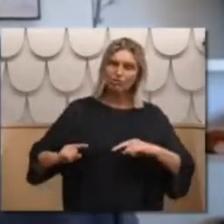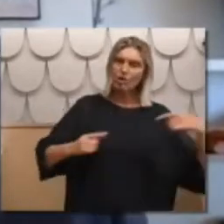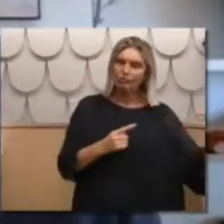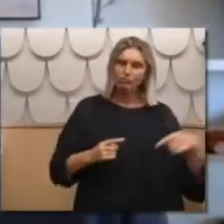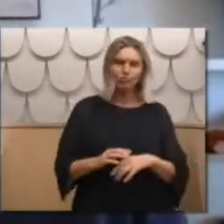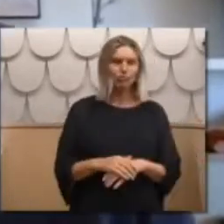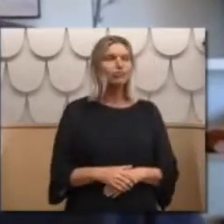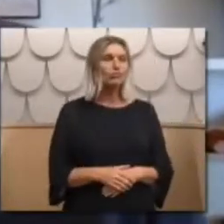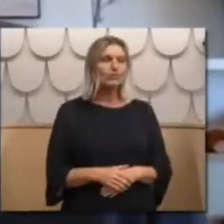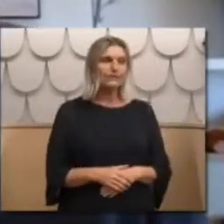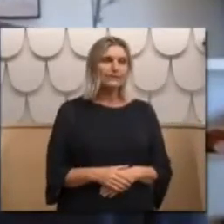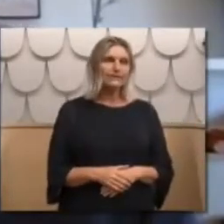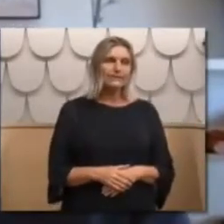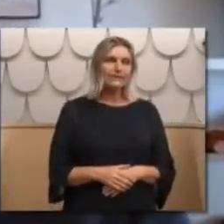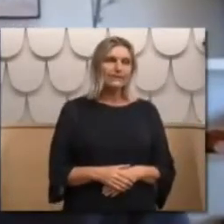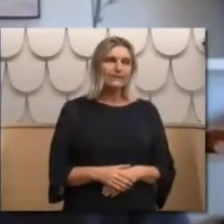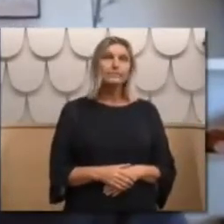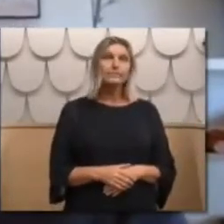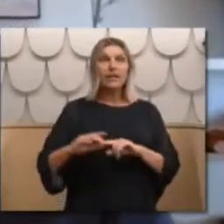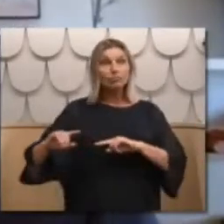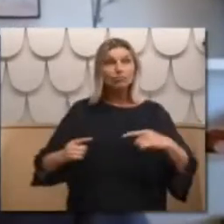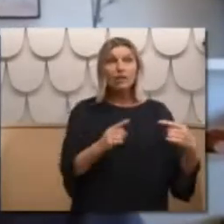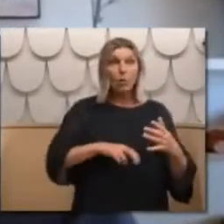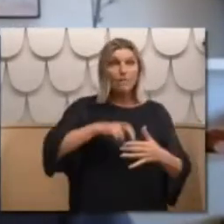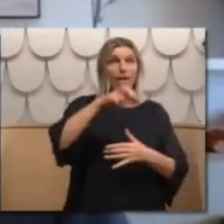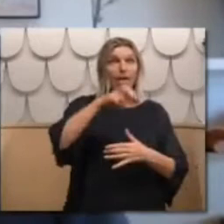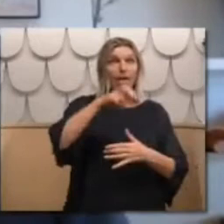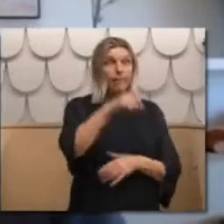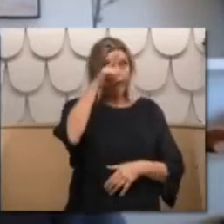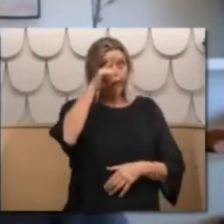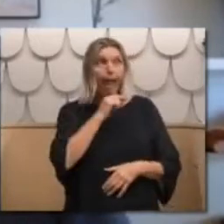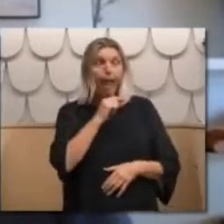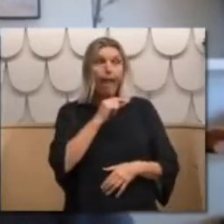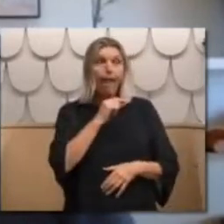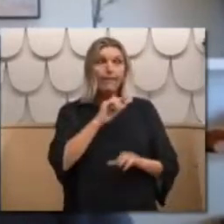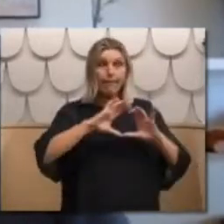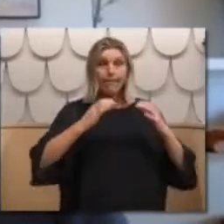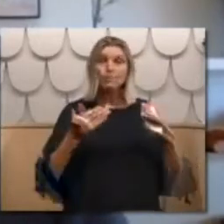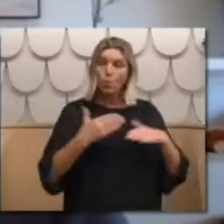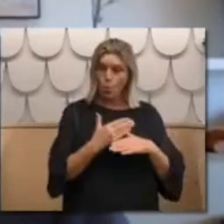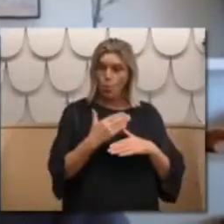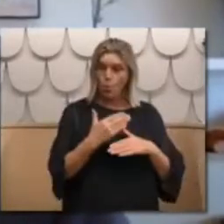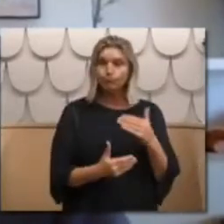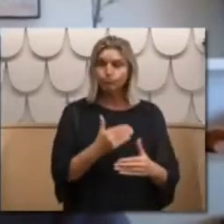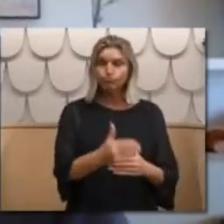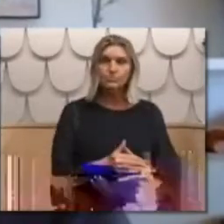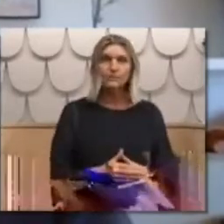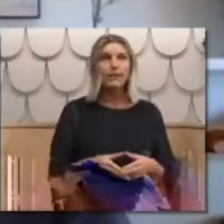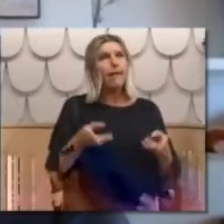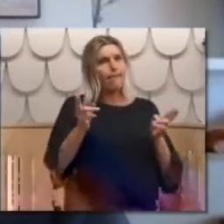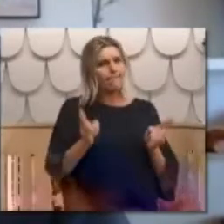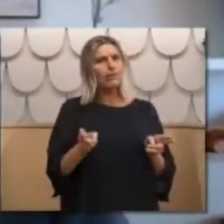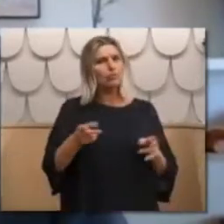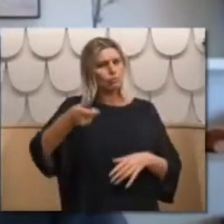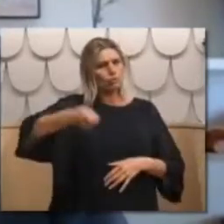I submit that the challenge can be overcome and that the work of the commission can be done and natural justice and fairness observed. And to that